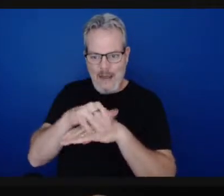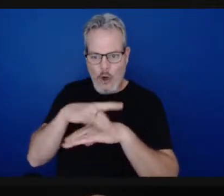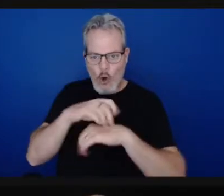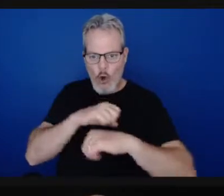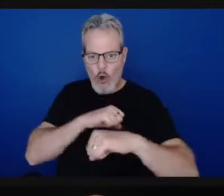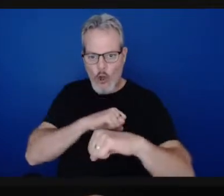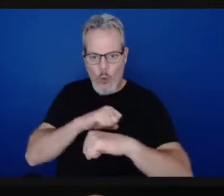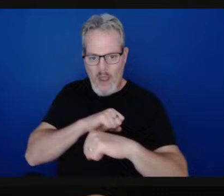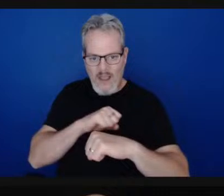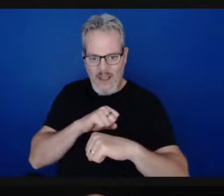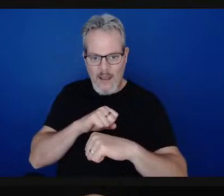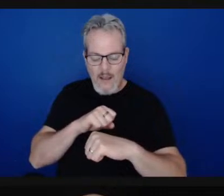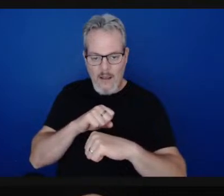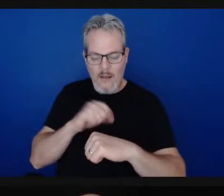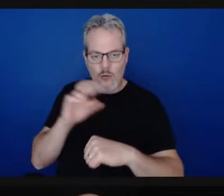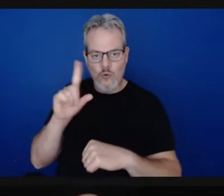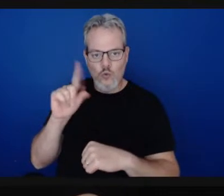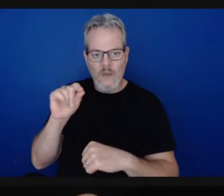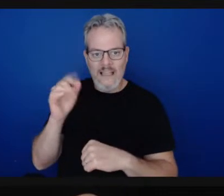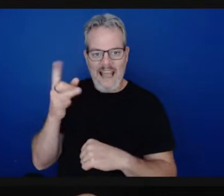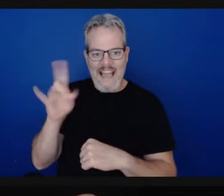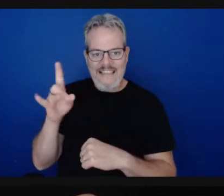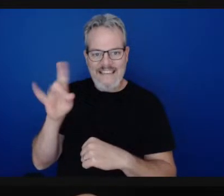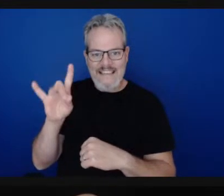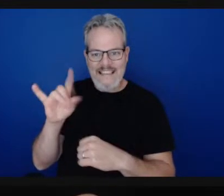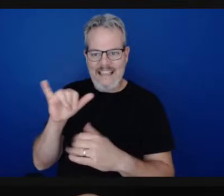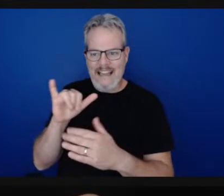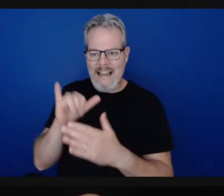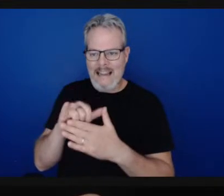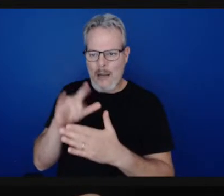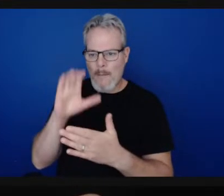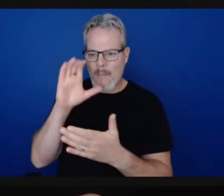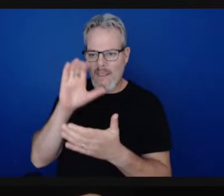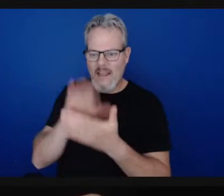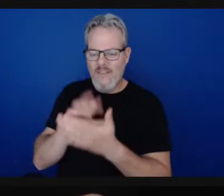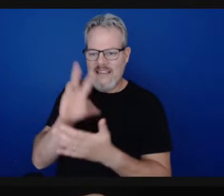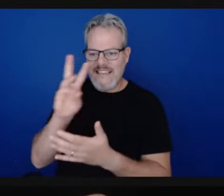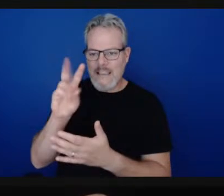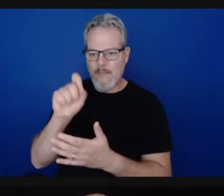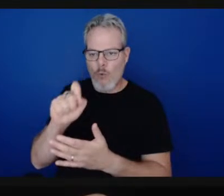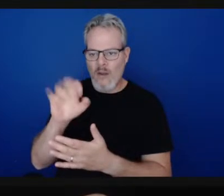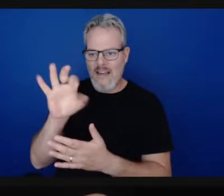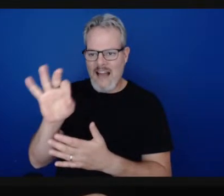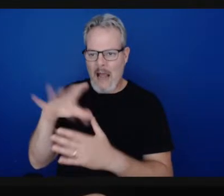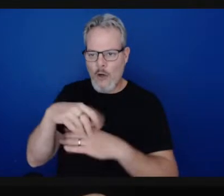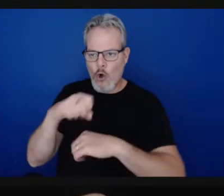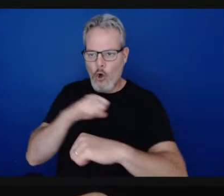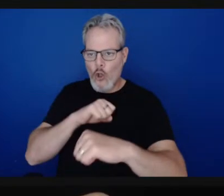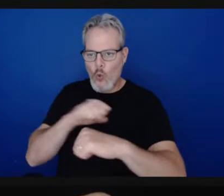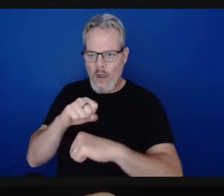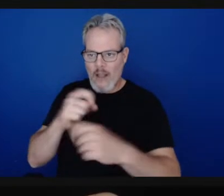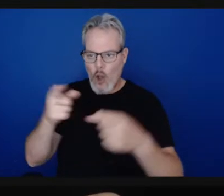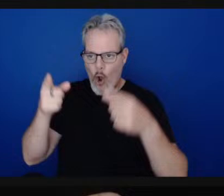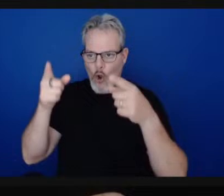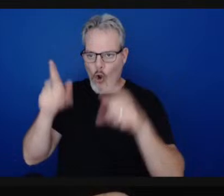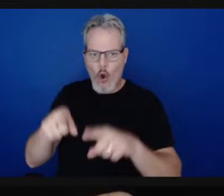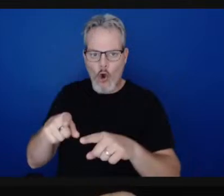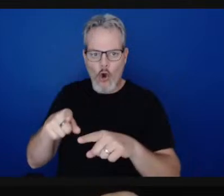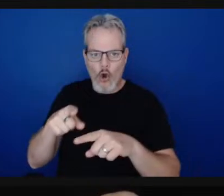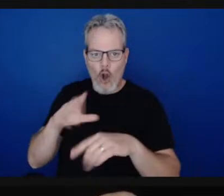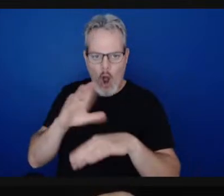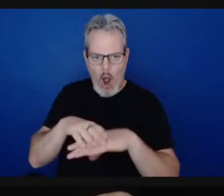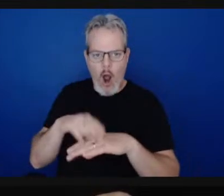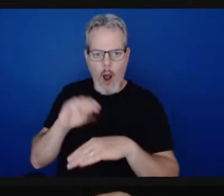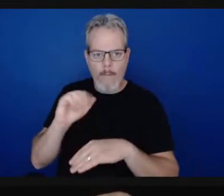that earthquake moved so much to the south flank that it may have changed